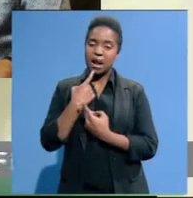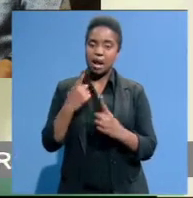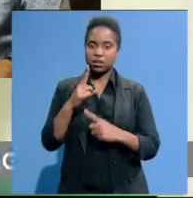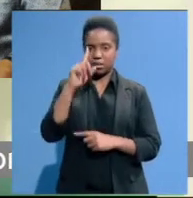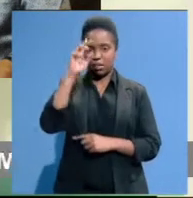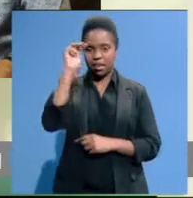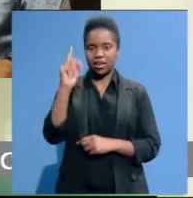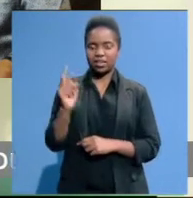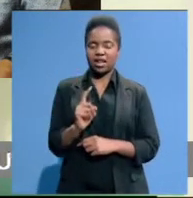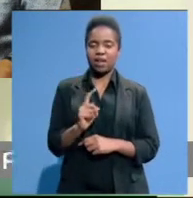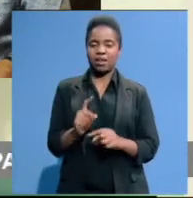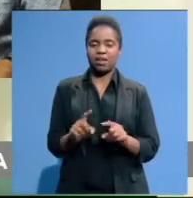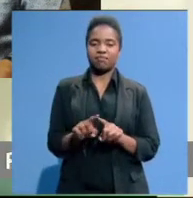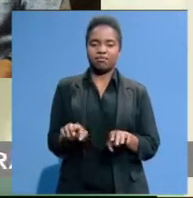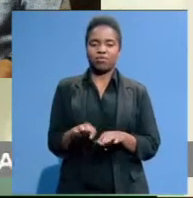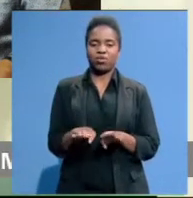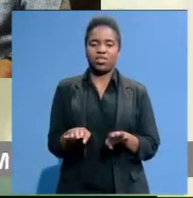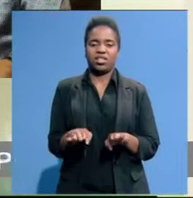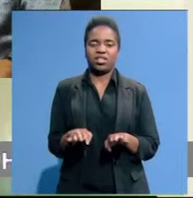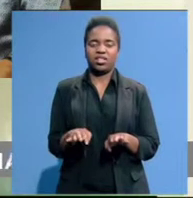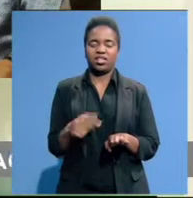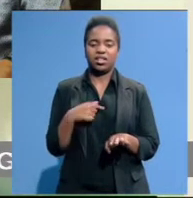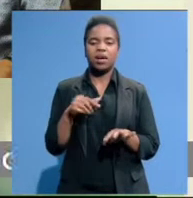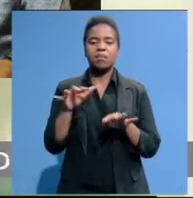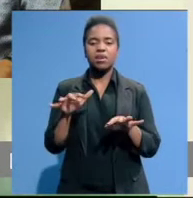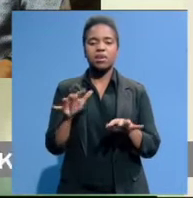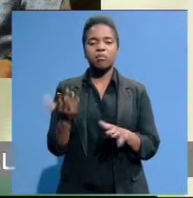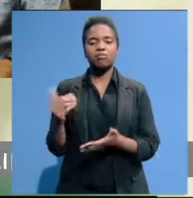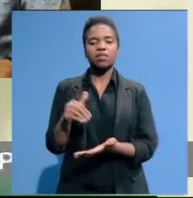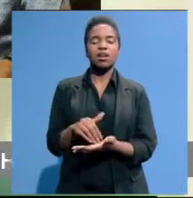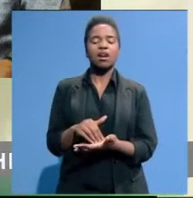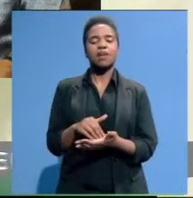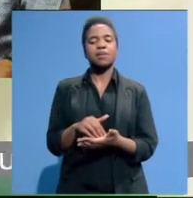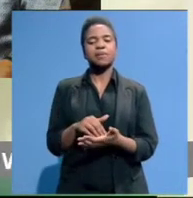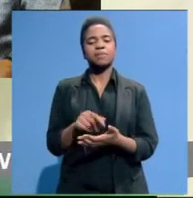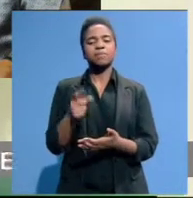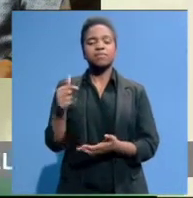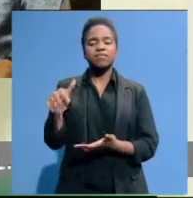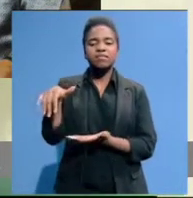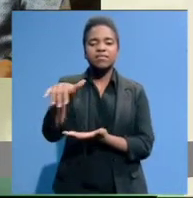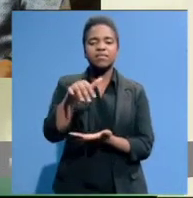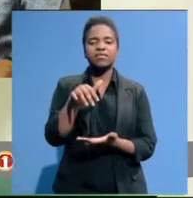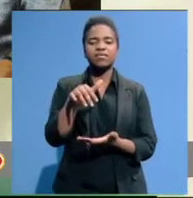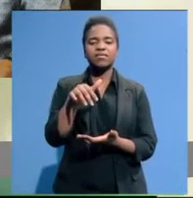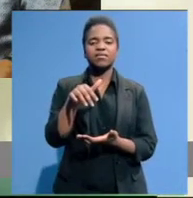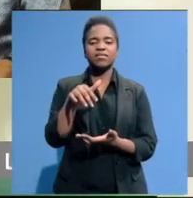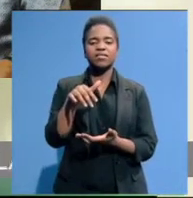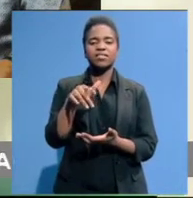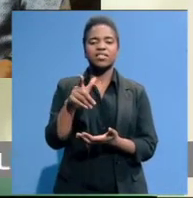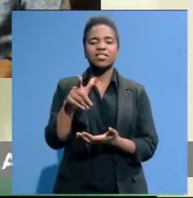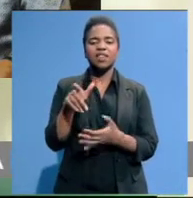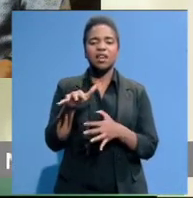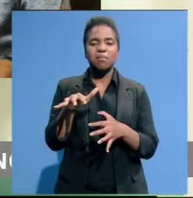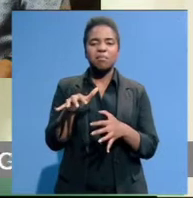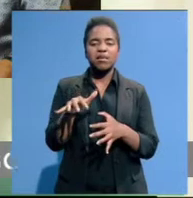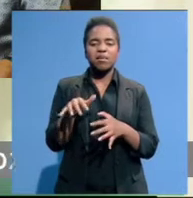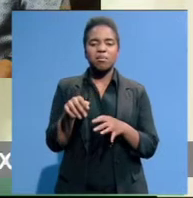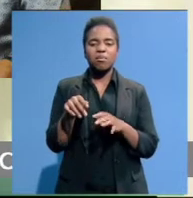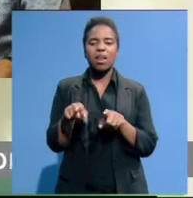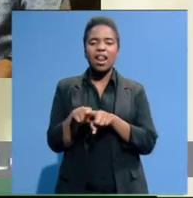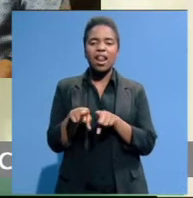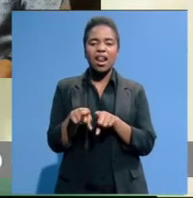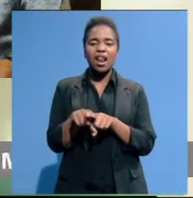do, the next coming days. And I told him that, I was going to do a fundraising show